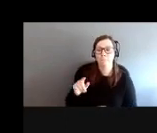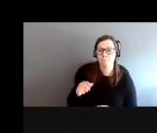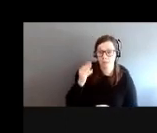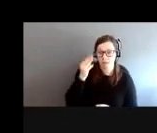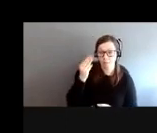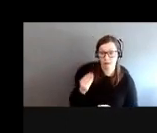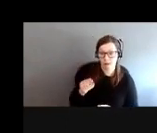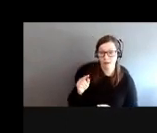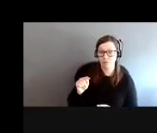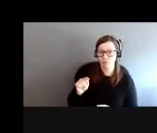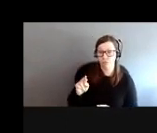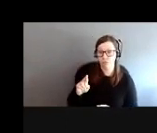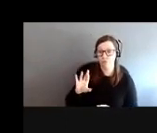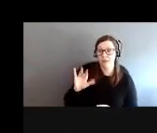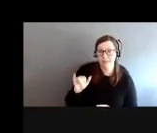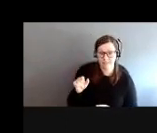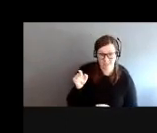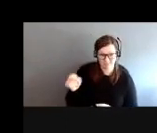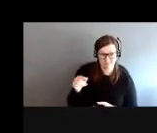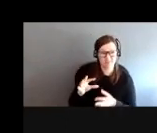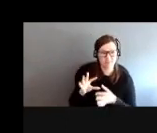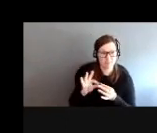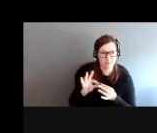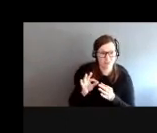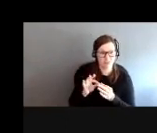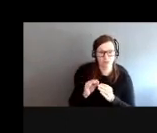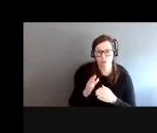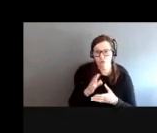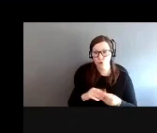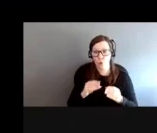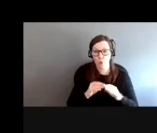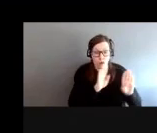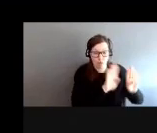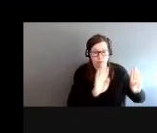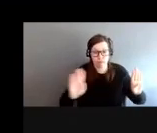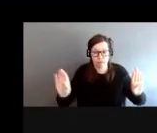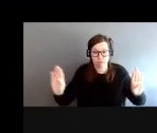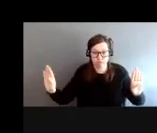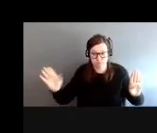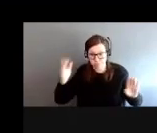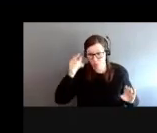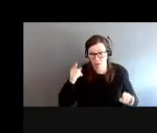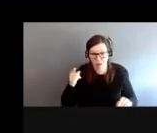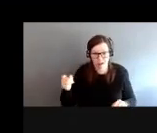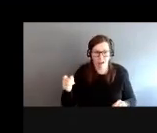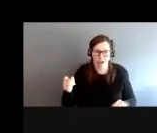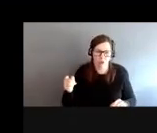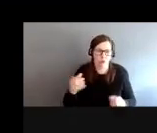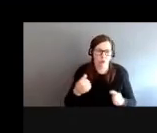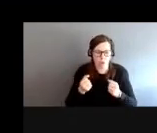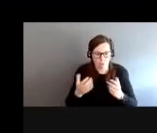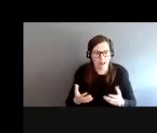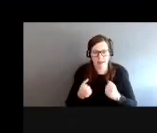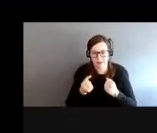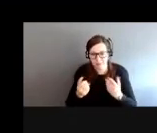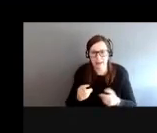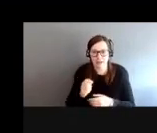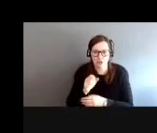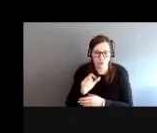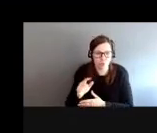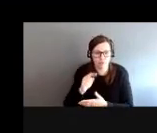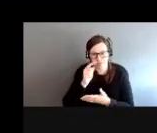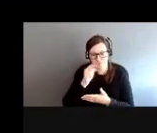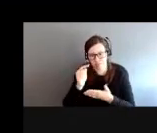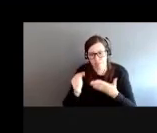digital project, just because we chatted about that, and there's so many different tools. So some users will actually go and use more advanced tools for